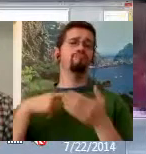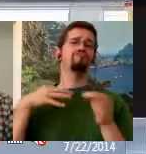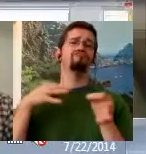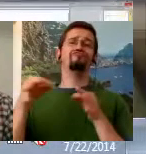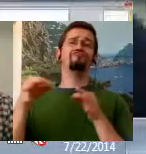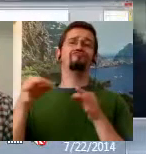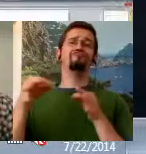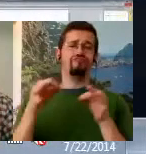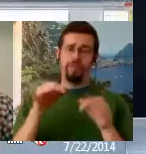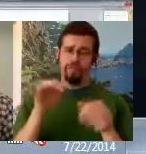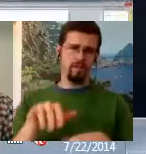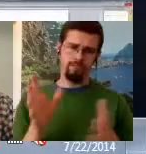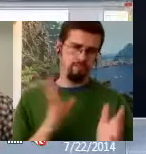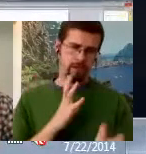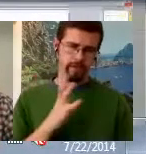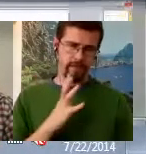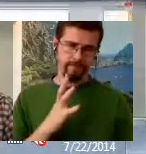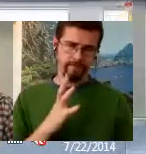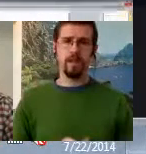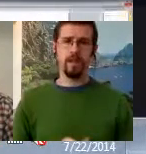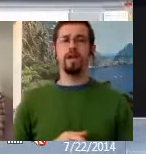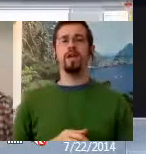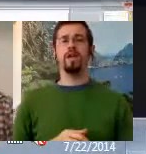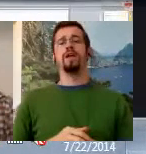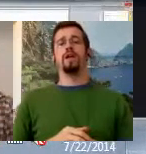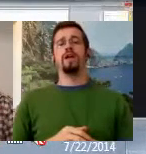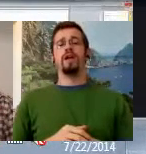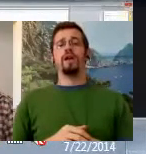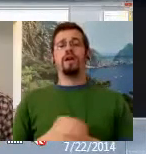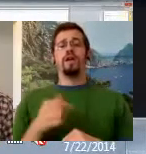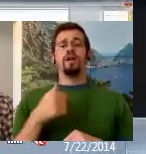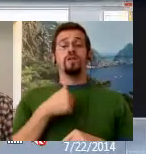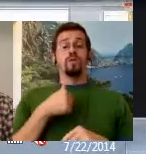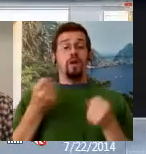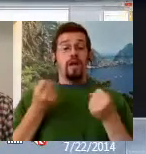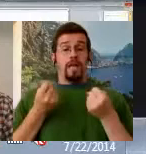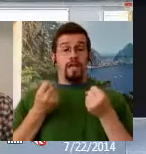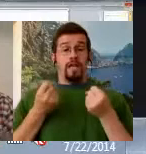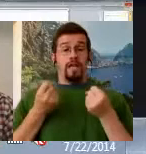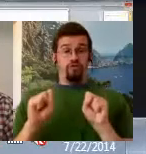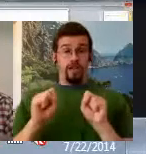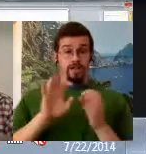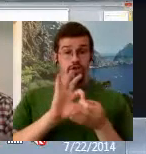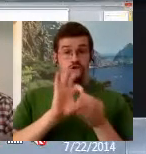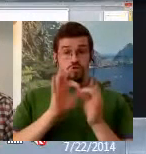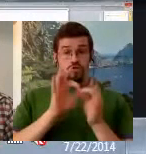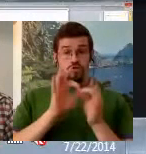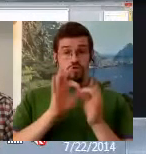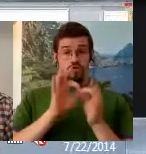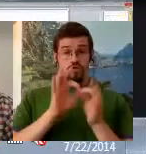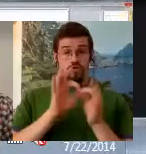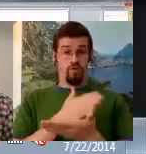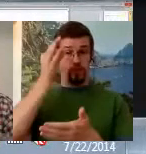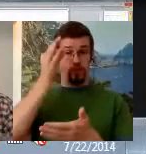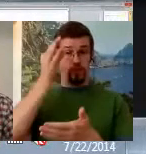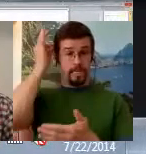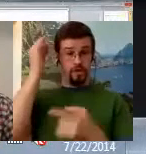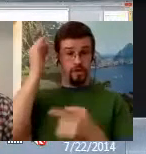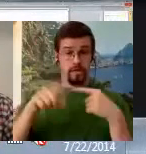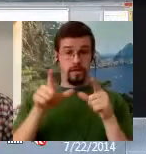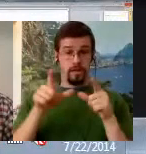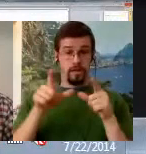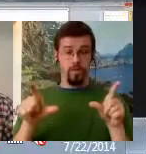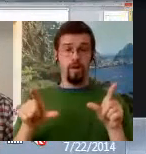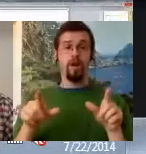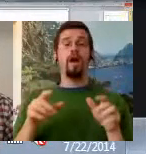matters. Okay. So I tried to translate the song into Tunisian Sign Language, and after that to write